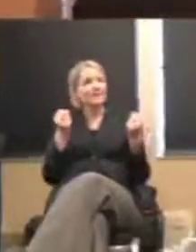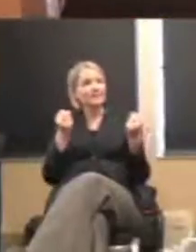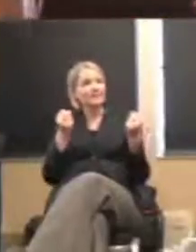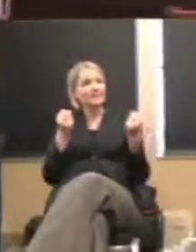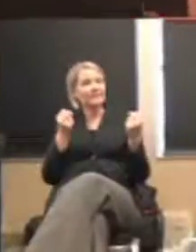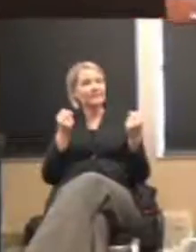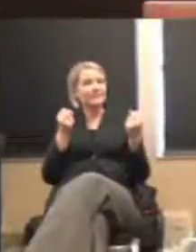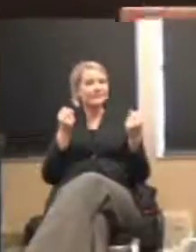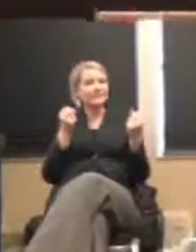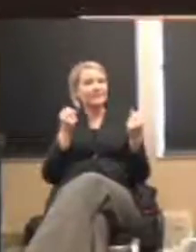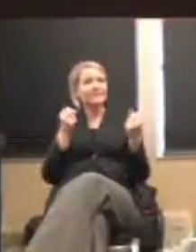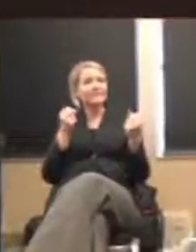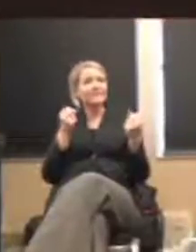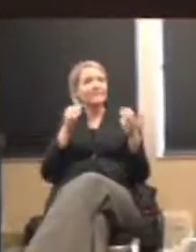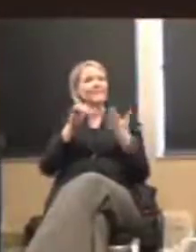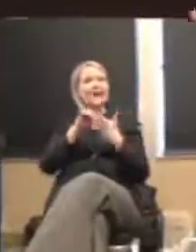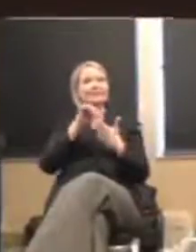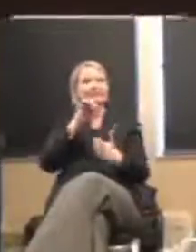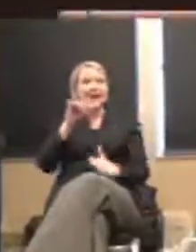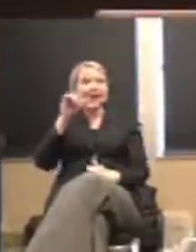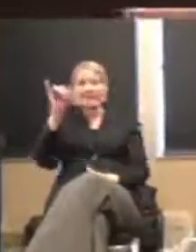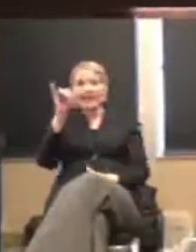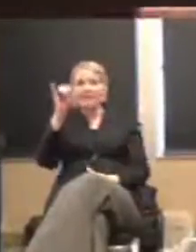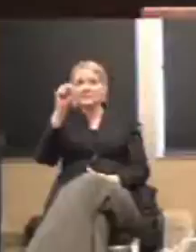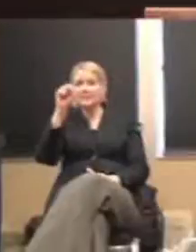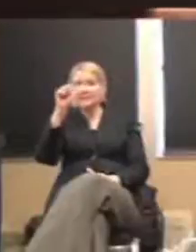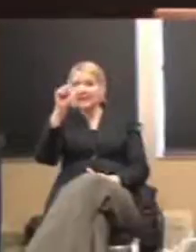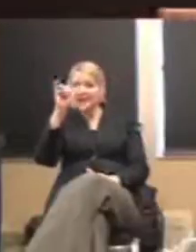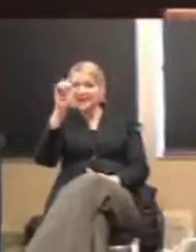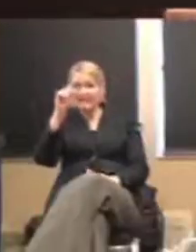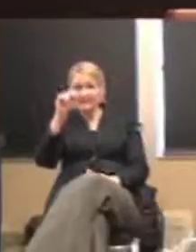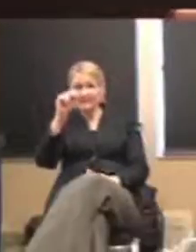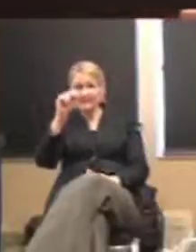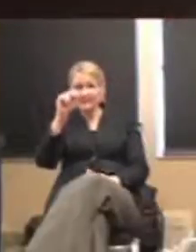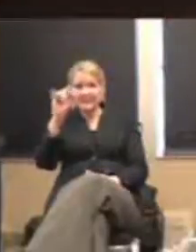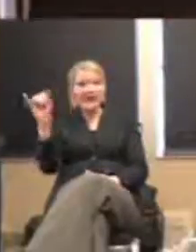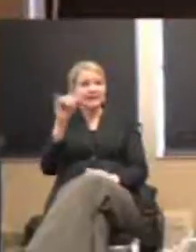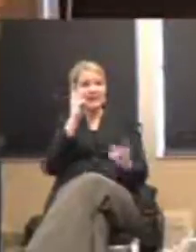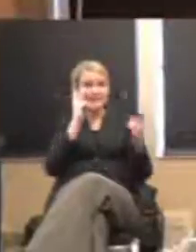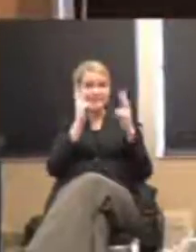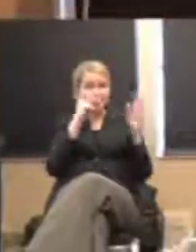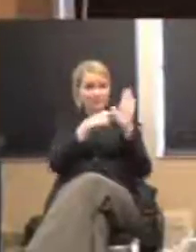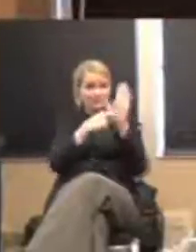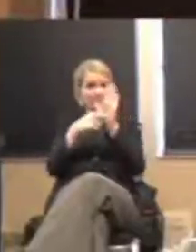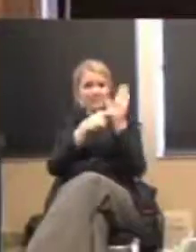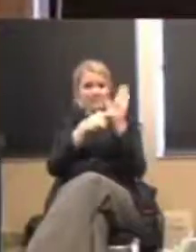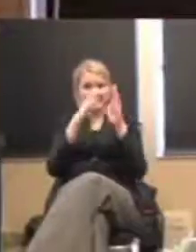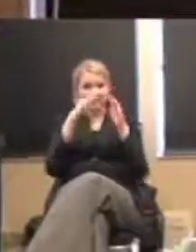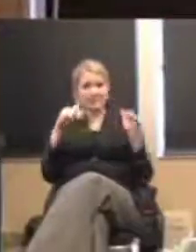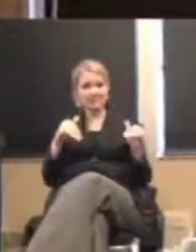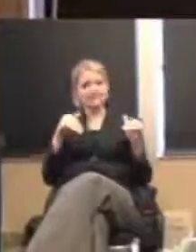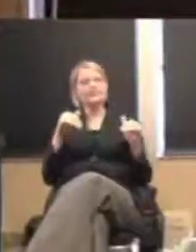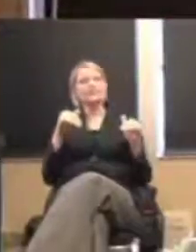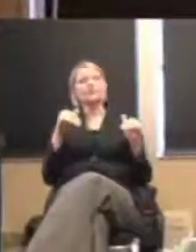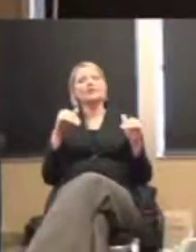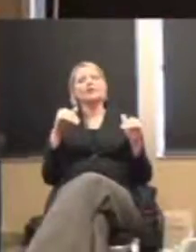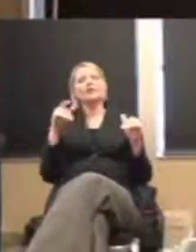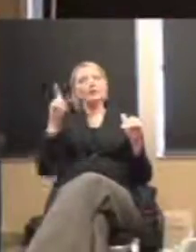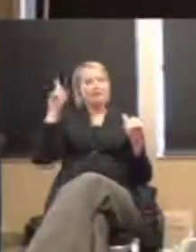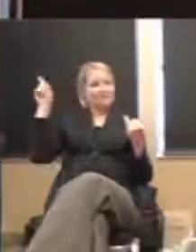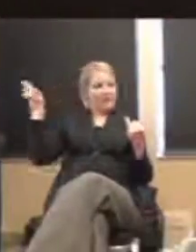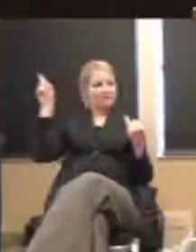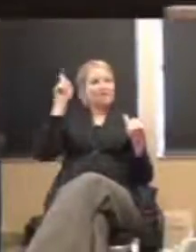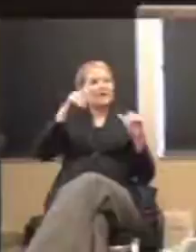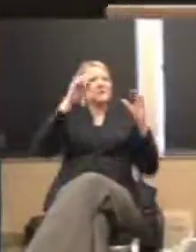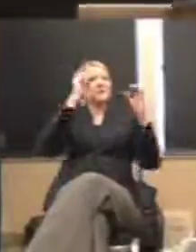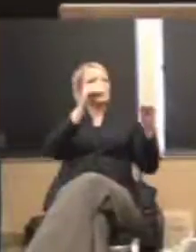not as salient as this visual system. This has to be taught in the same way that